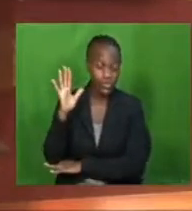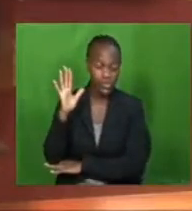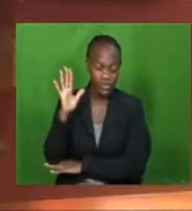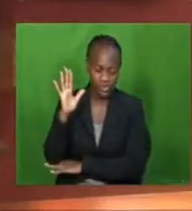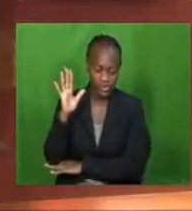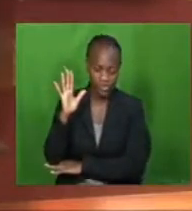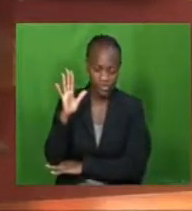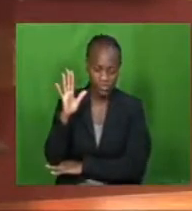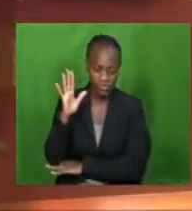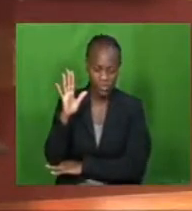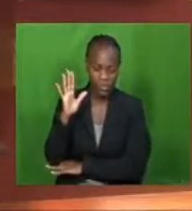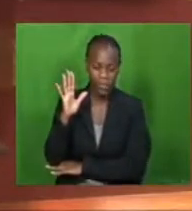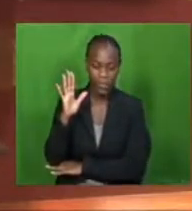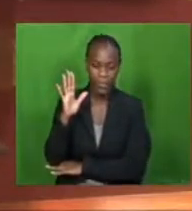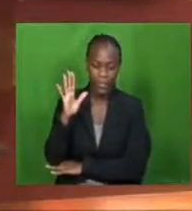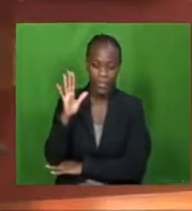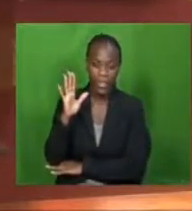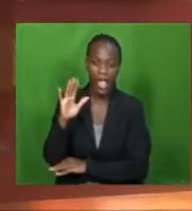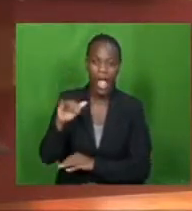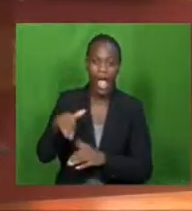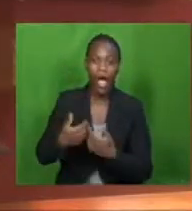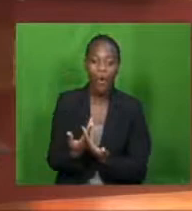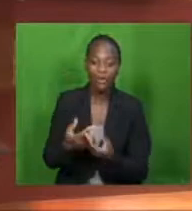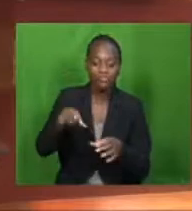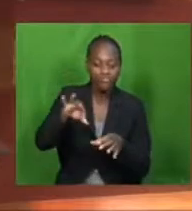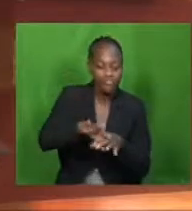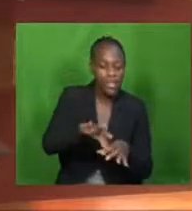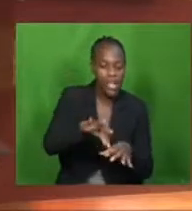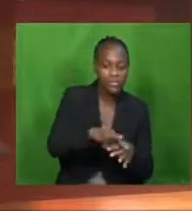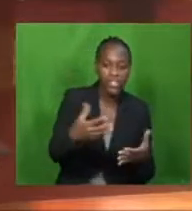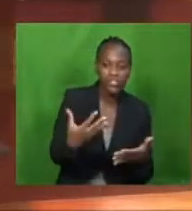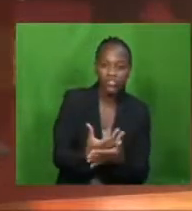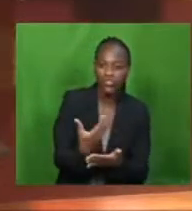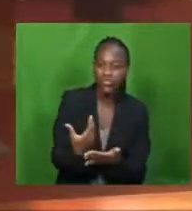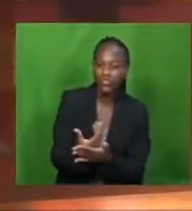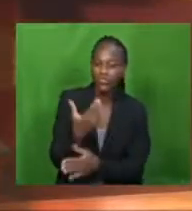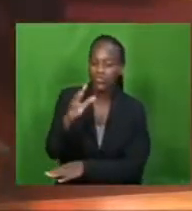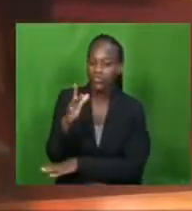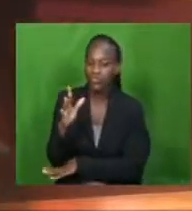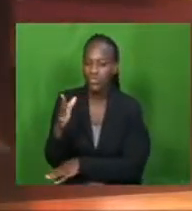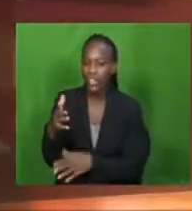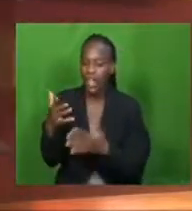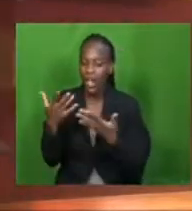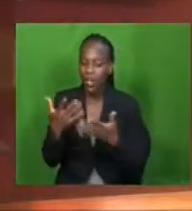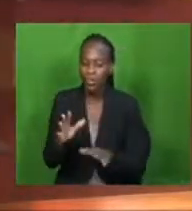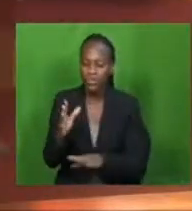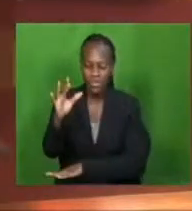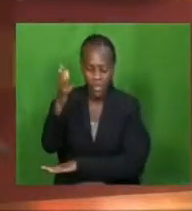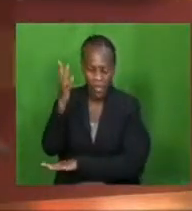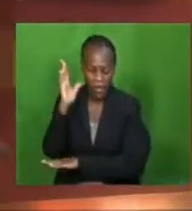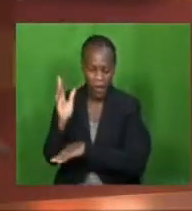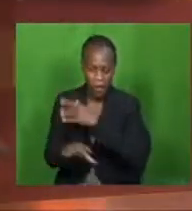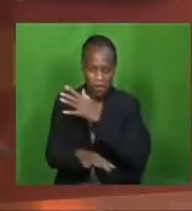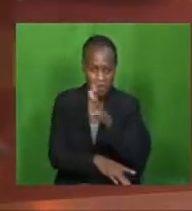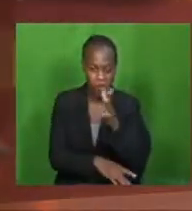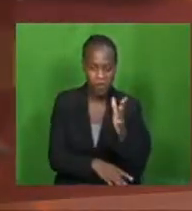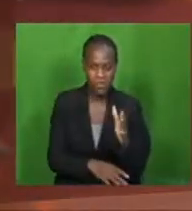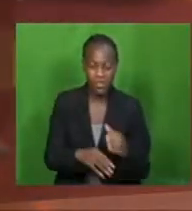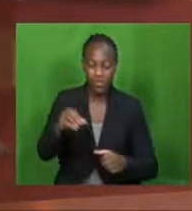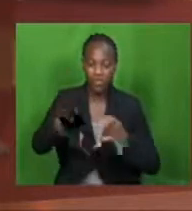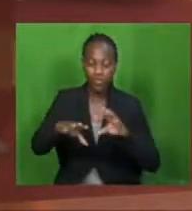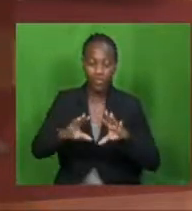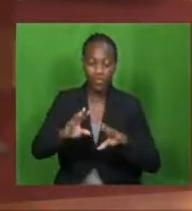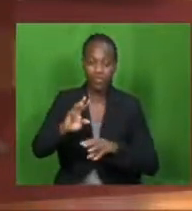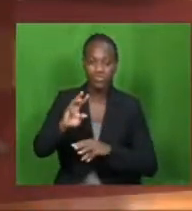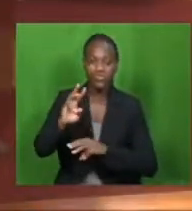our aggressive afforestation and reforestation program to restore our lost forest cover and contribute to global